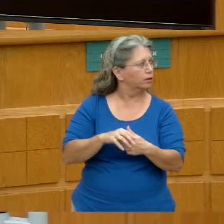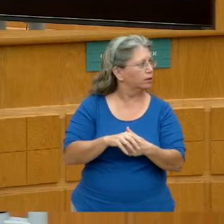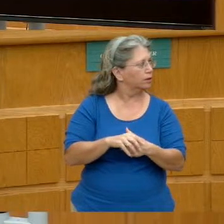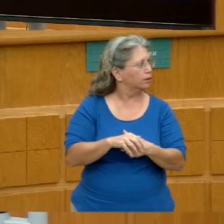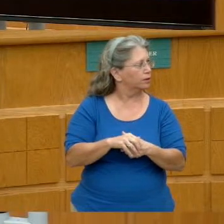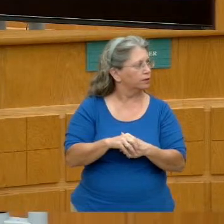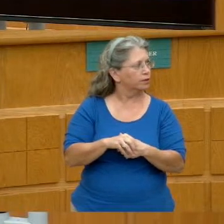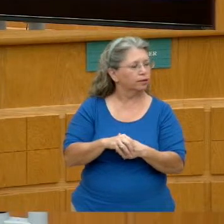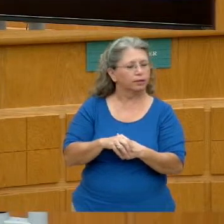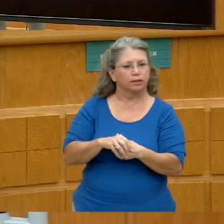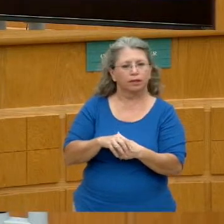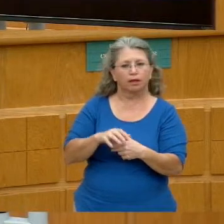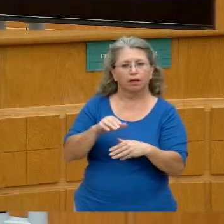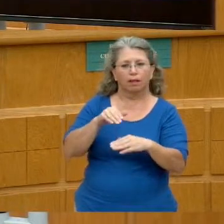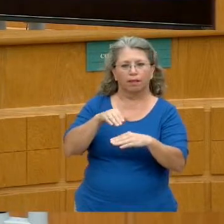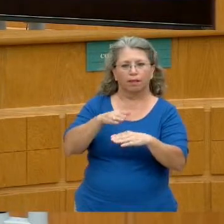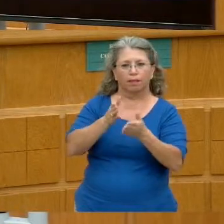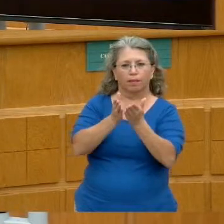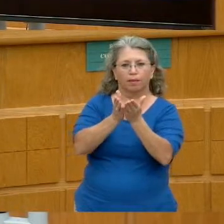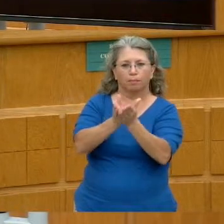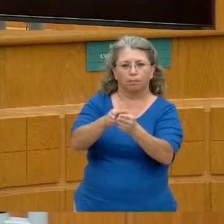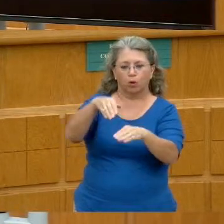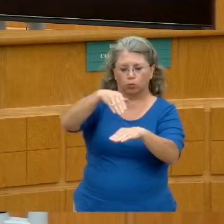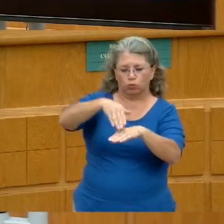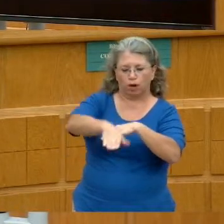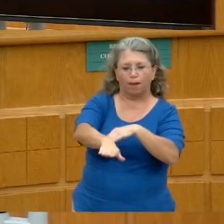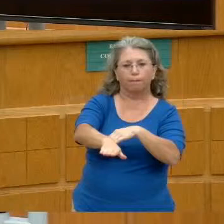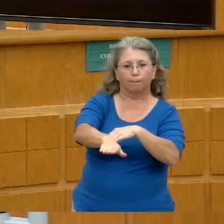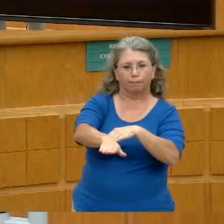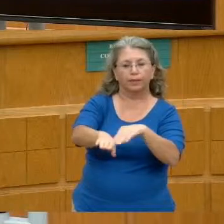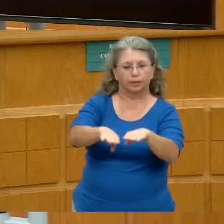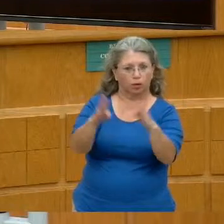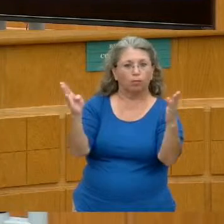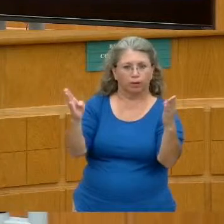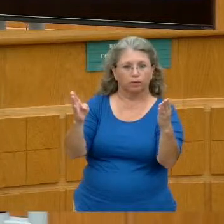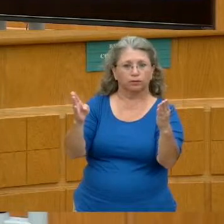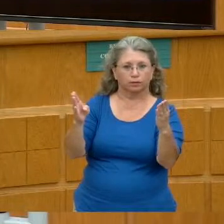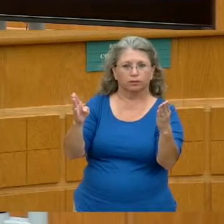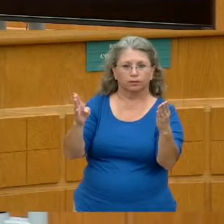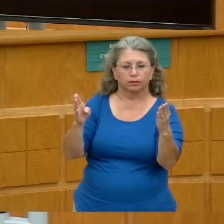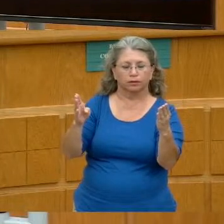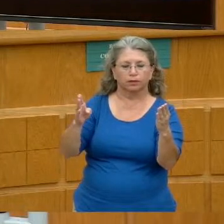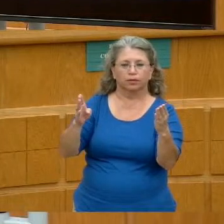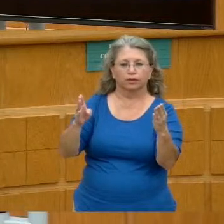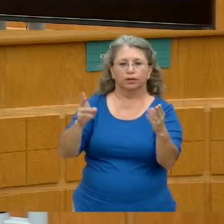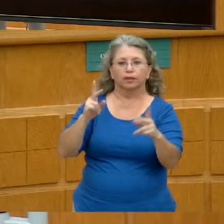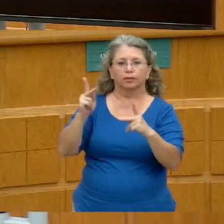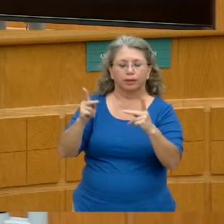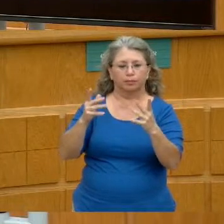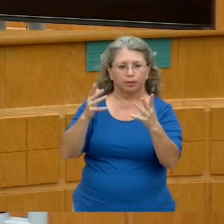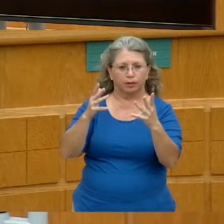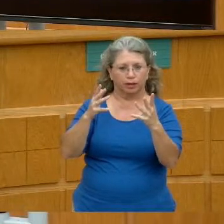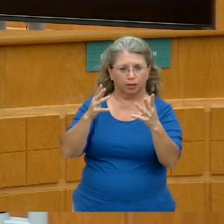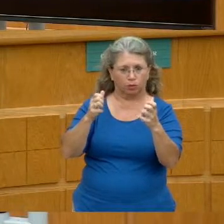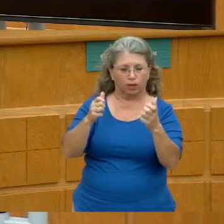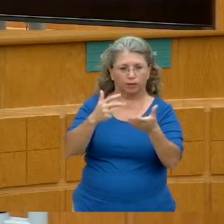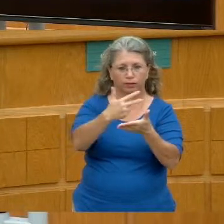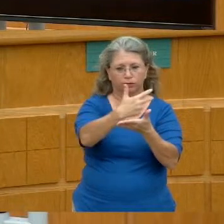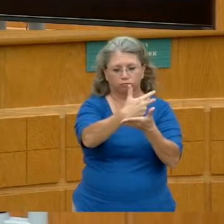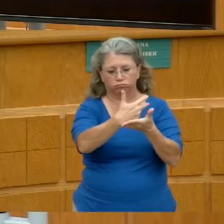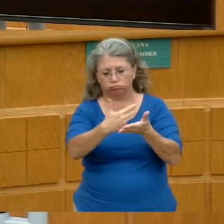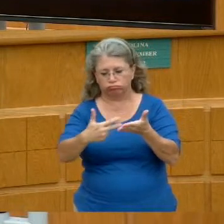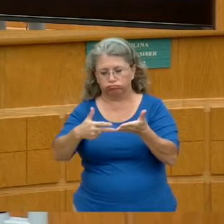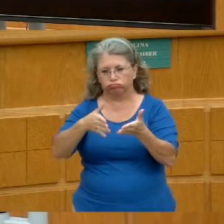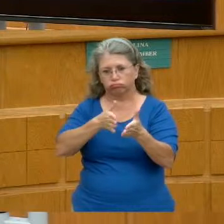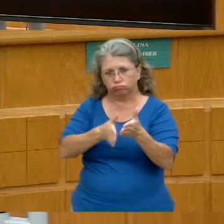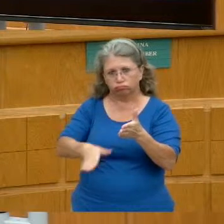boat ramp is open because that whole parking lot is open. And so persons that want to launch their boat, that parking